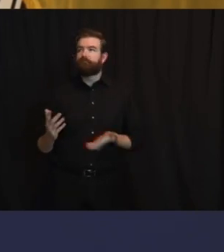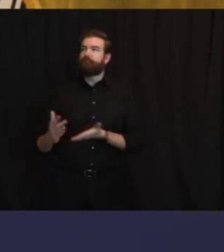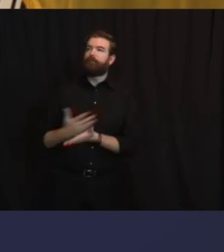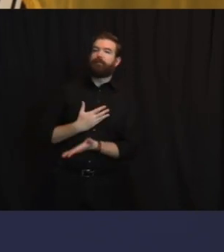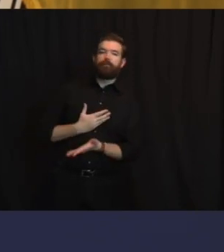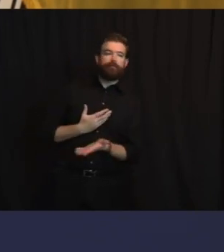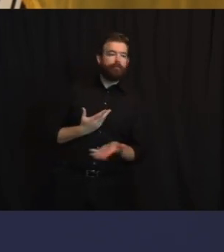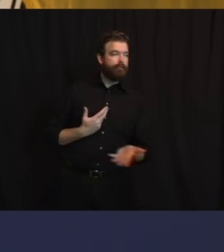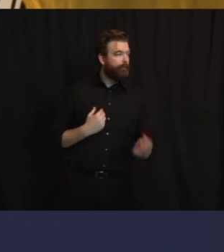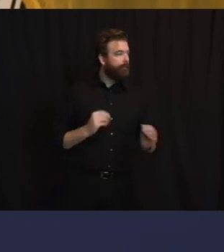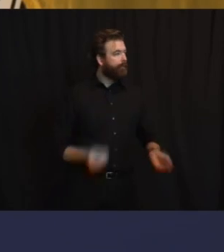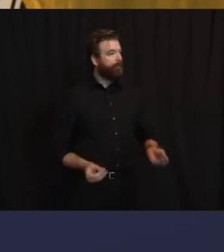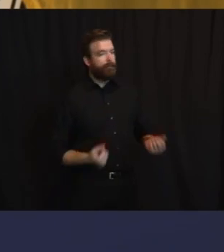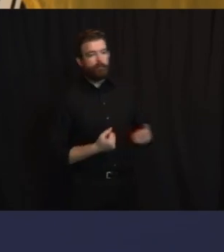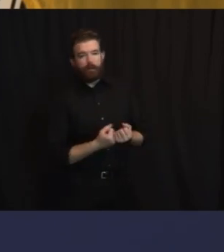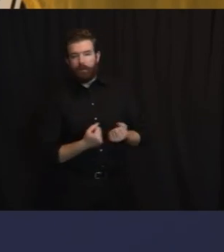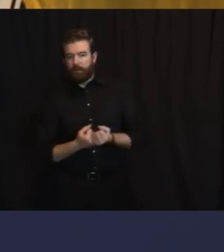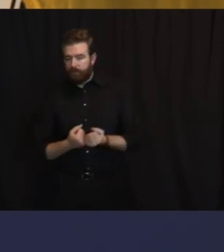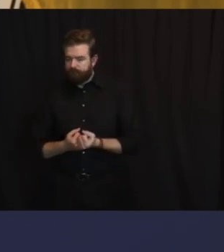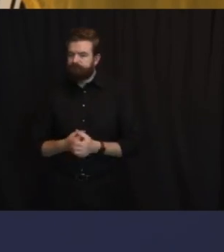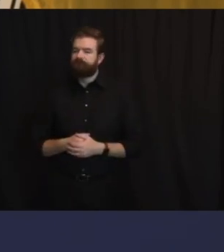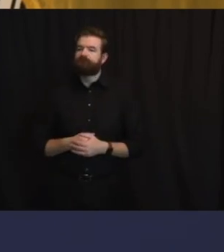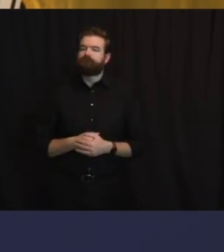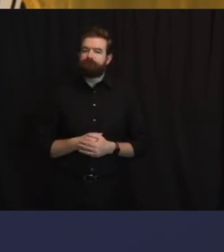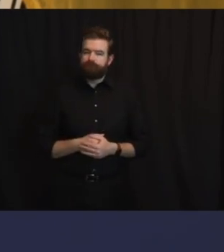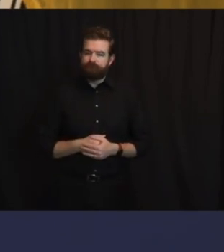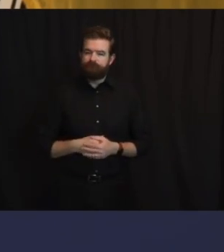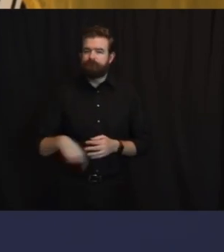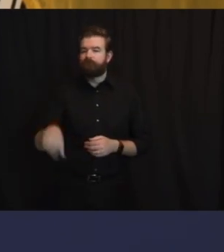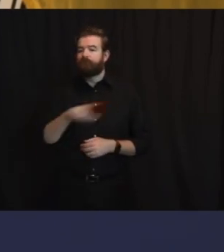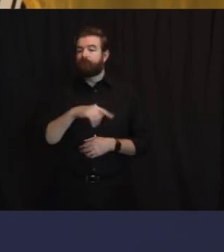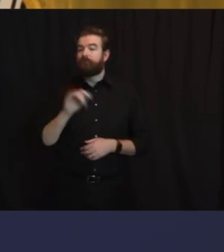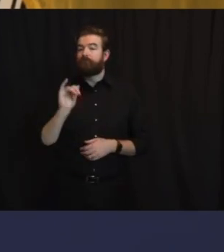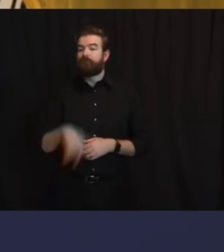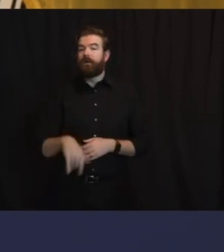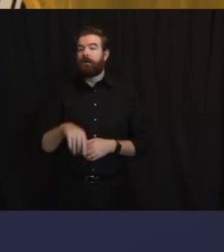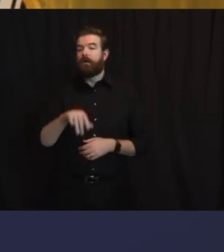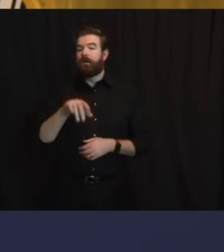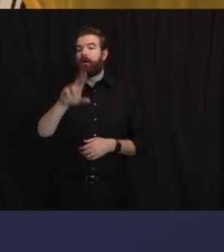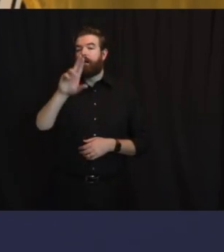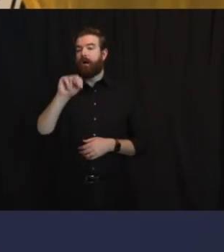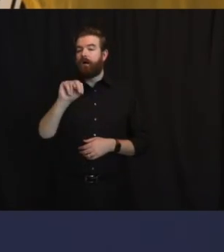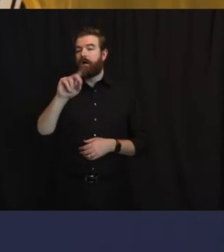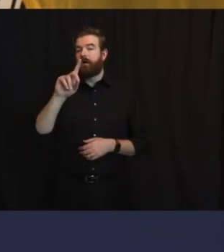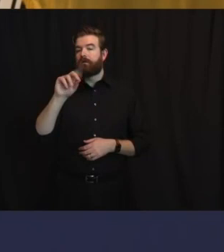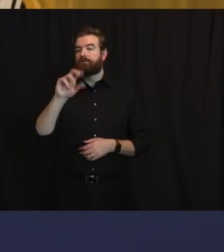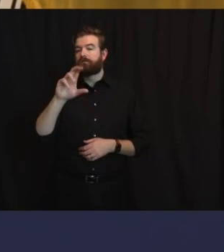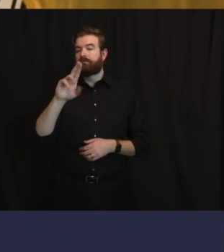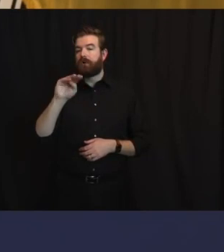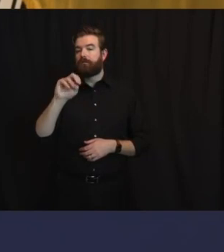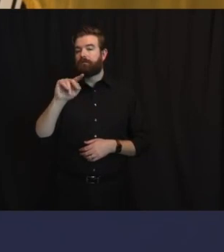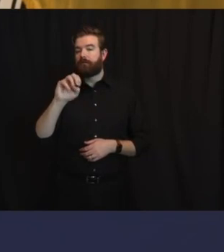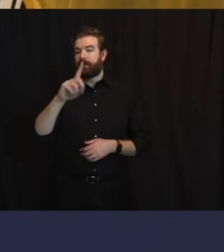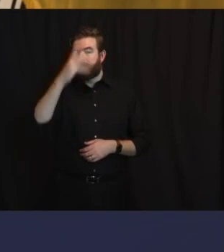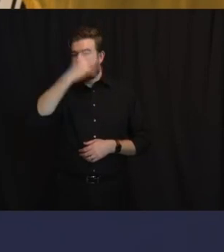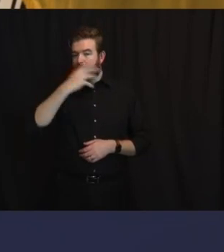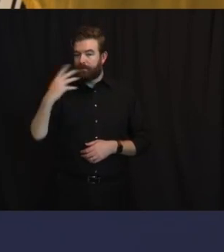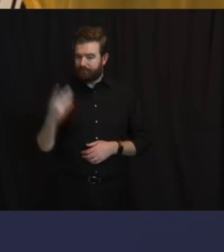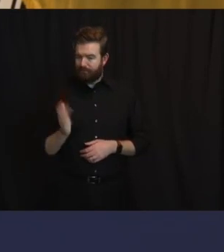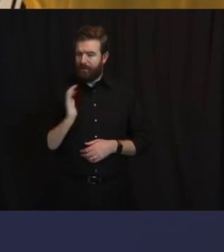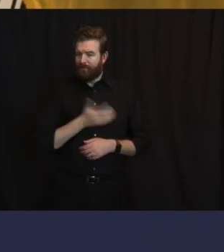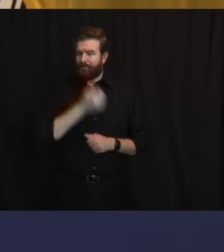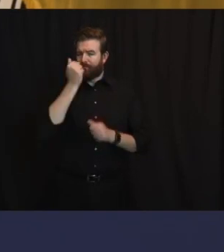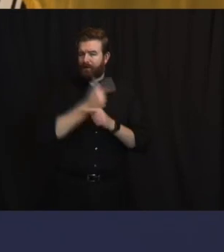they deserve, and that includes undocumented brothers and sisters. And that's whatever we could do on our own. We have